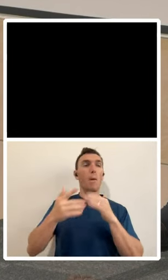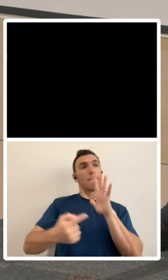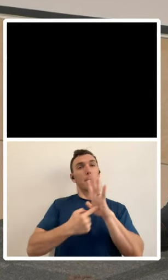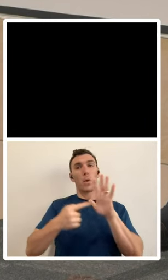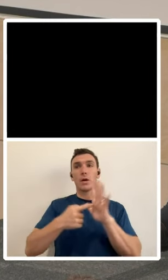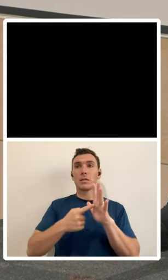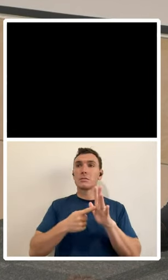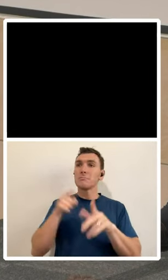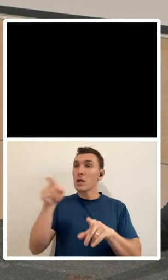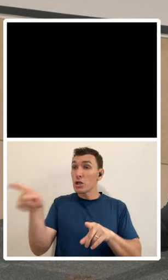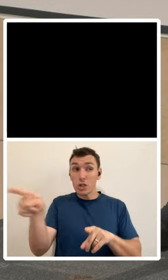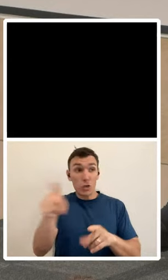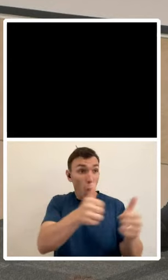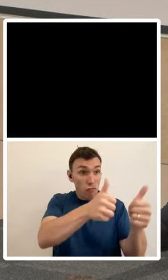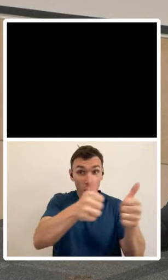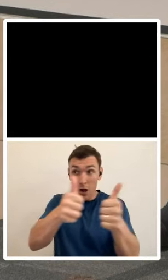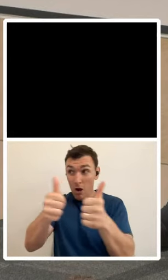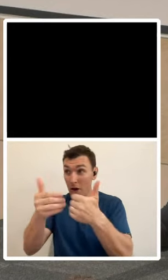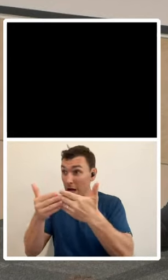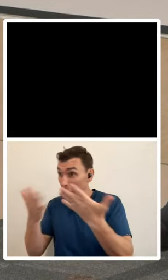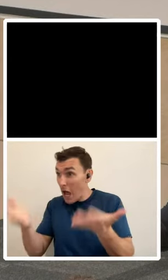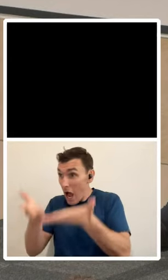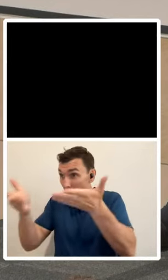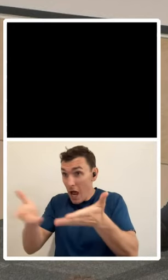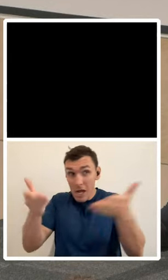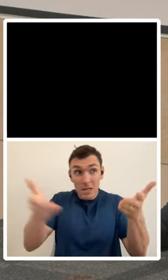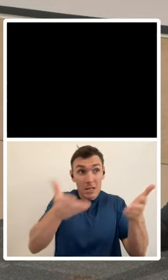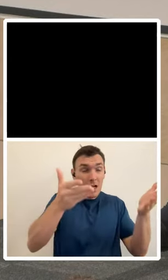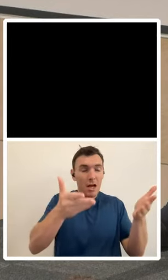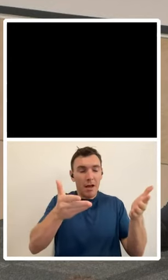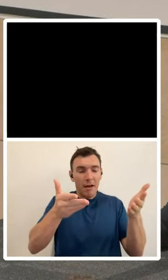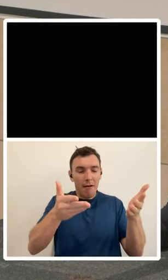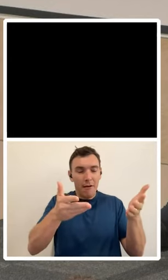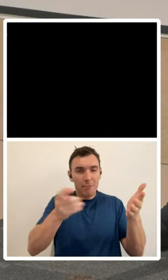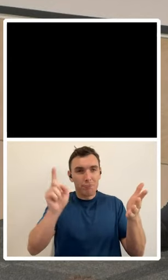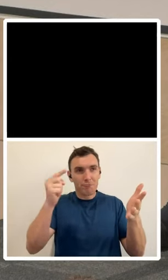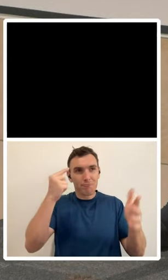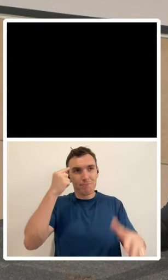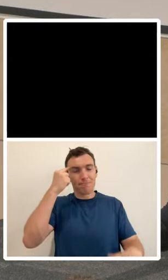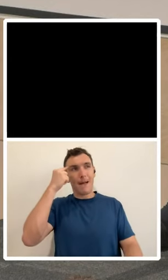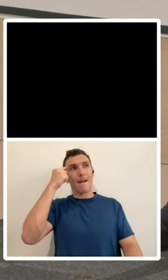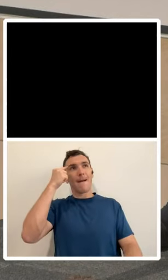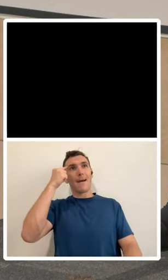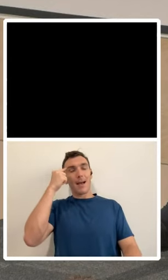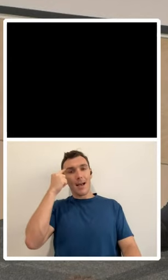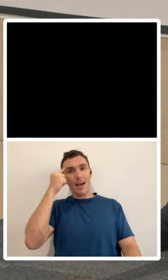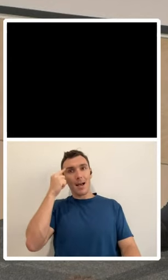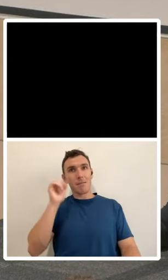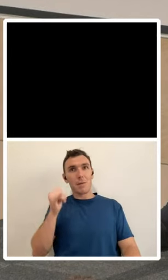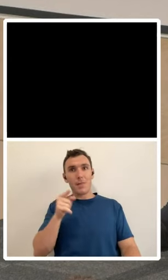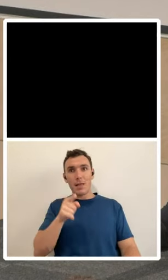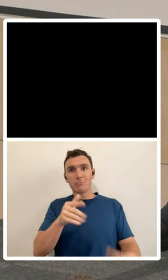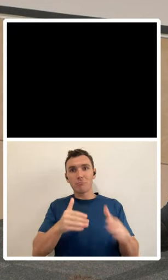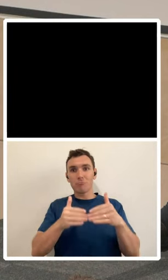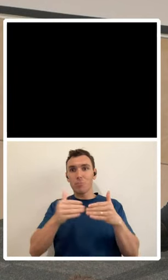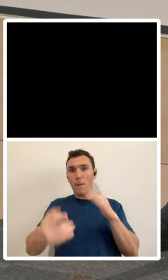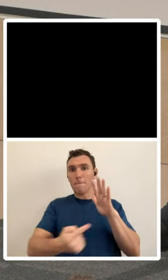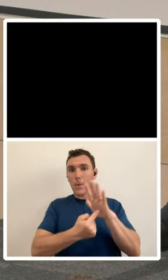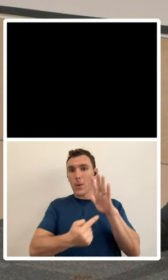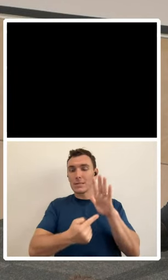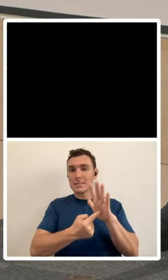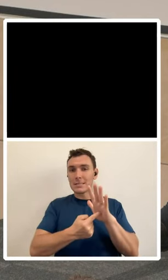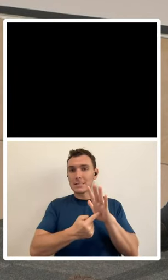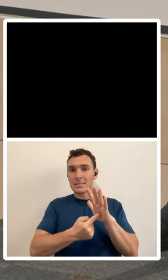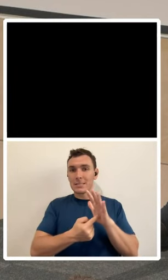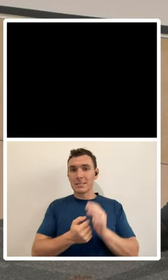realise maybe that's what matters. You know, maybe it doesn't matter so much whether you sing well or sing badly. Maybe it matters that your guests have a good time. Mm.